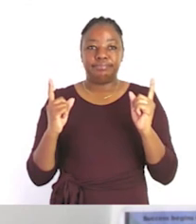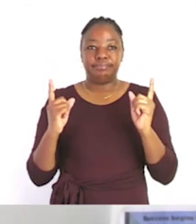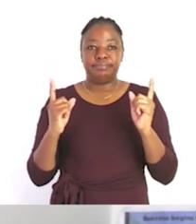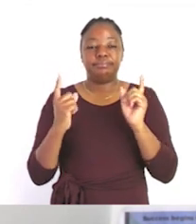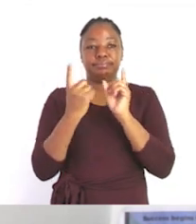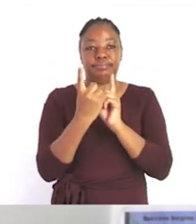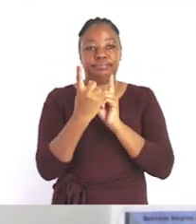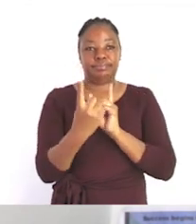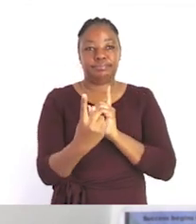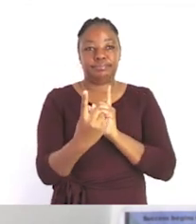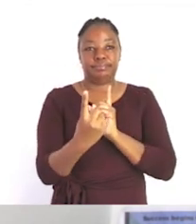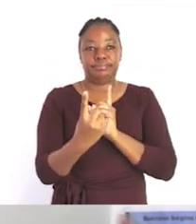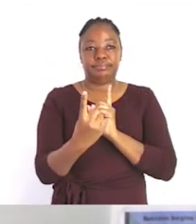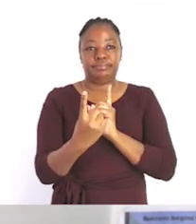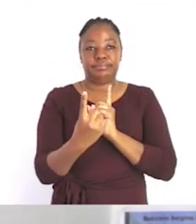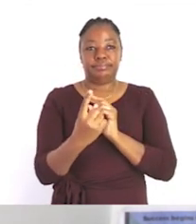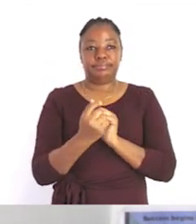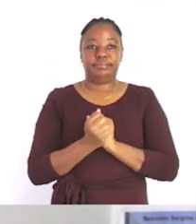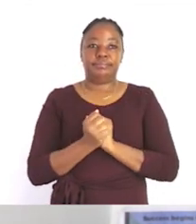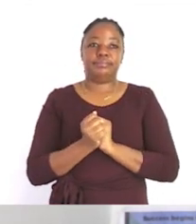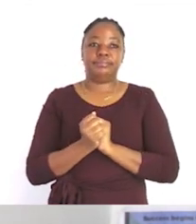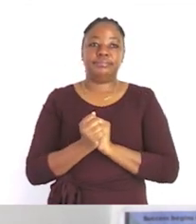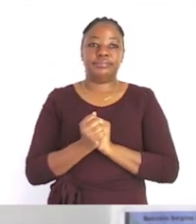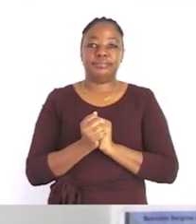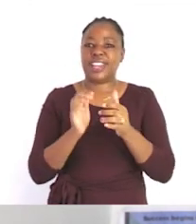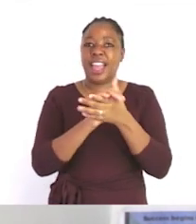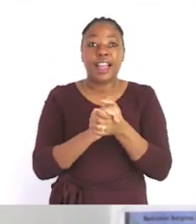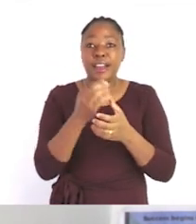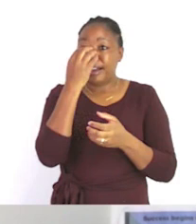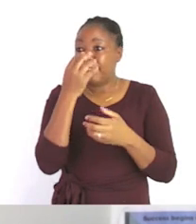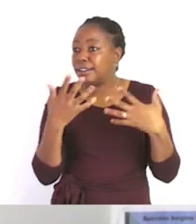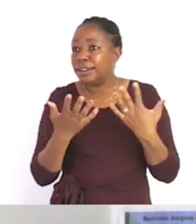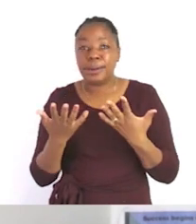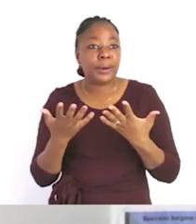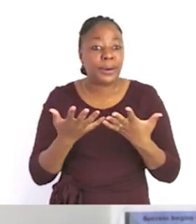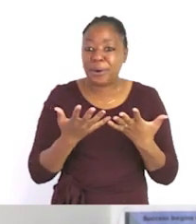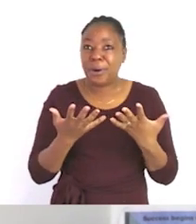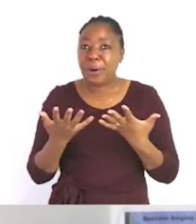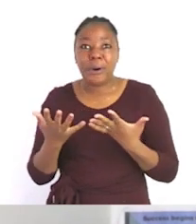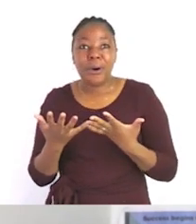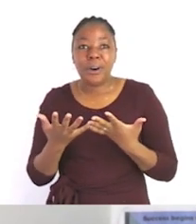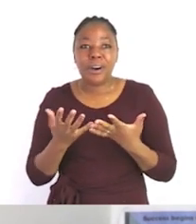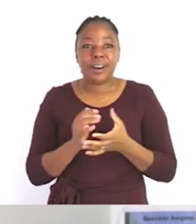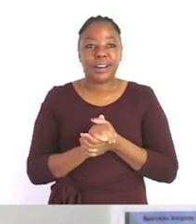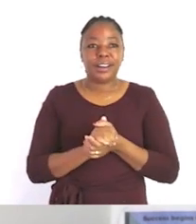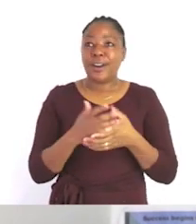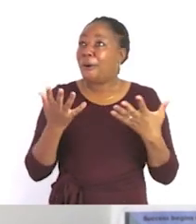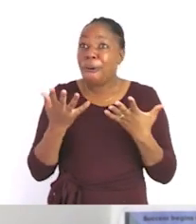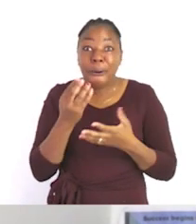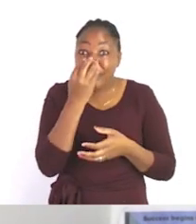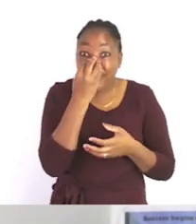you're not touching anyone. But I haven't seen our special friend today. I wonder where he is. Where is